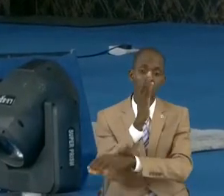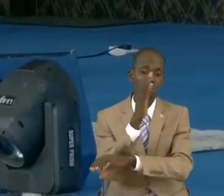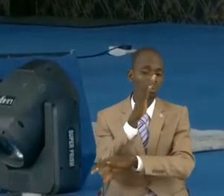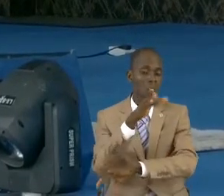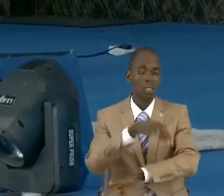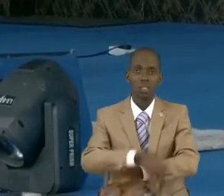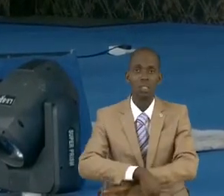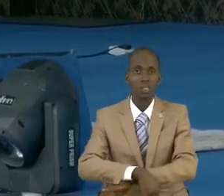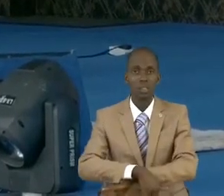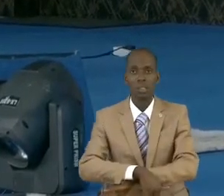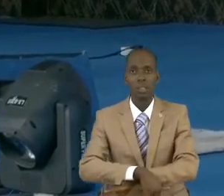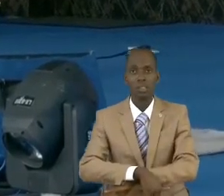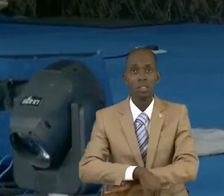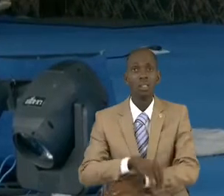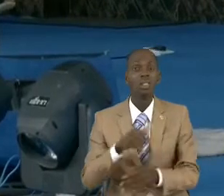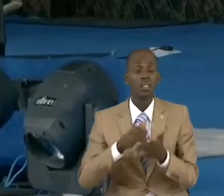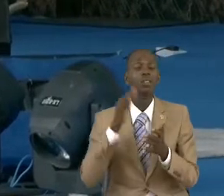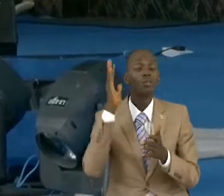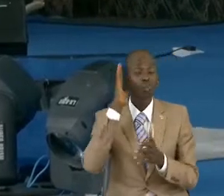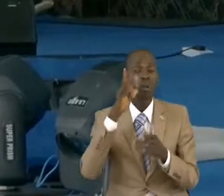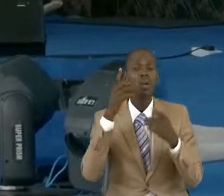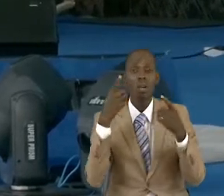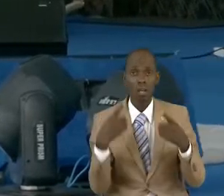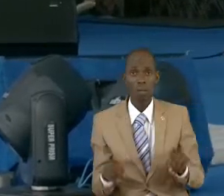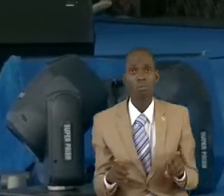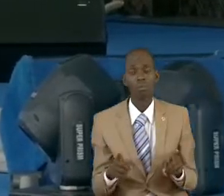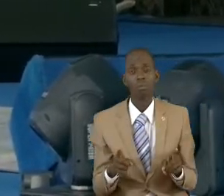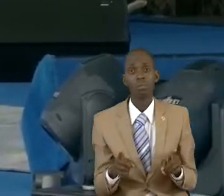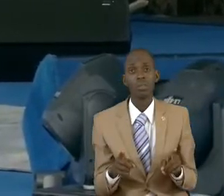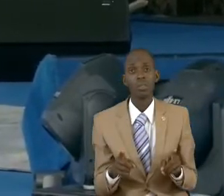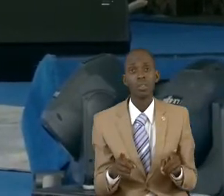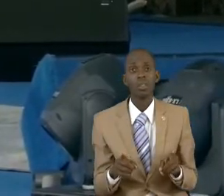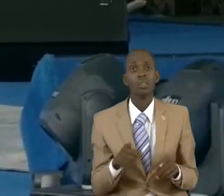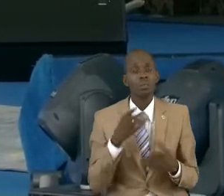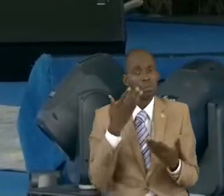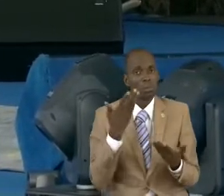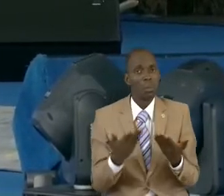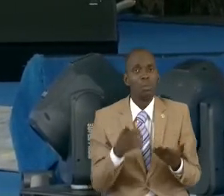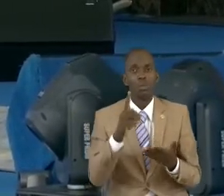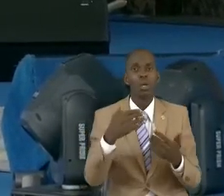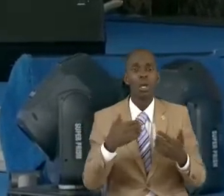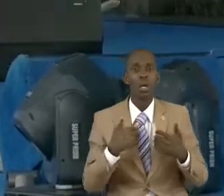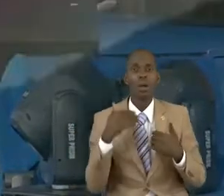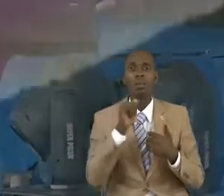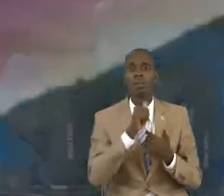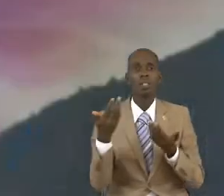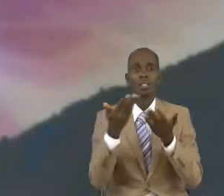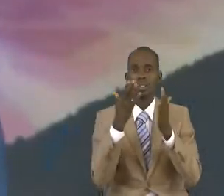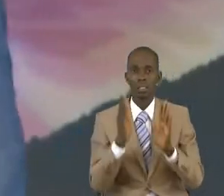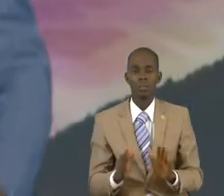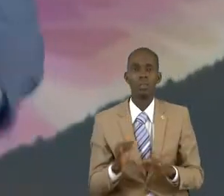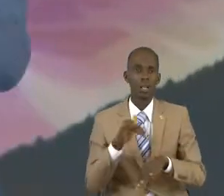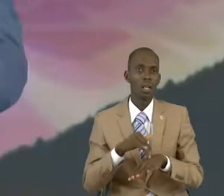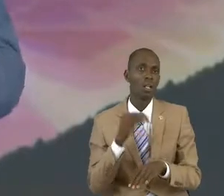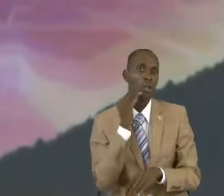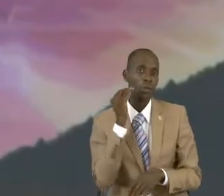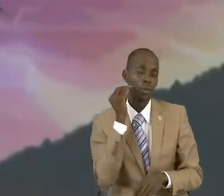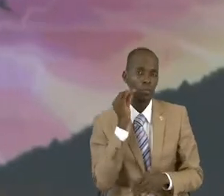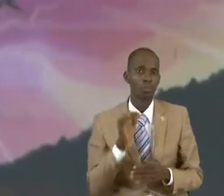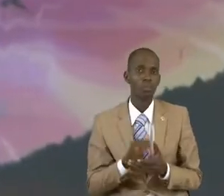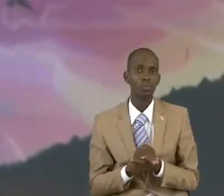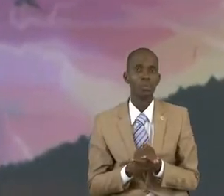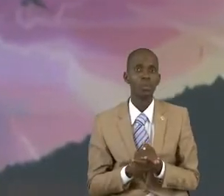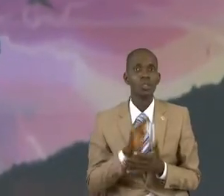Here you are. You have a maid at home. Your wife